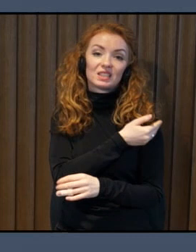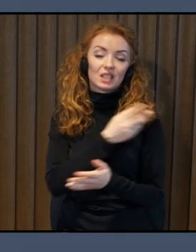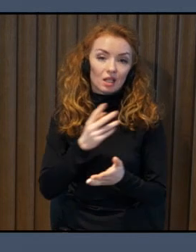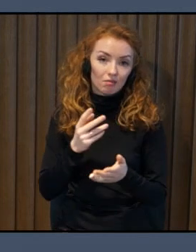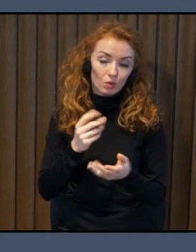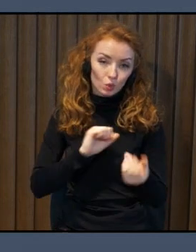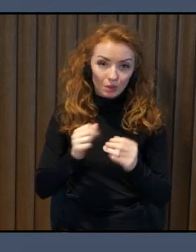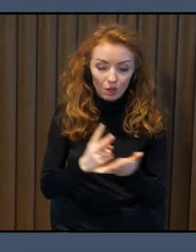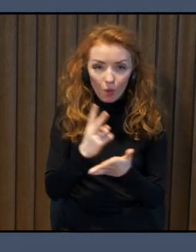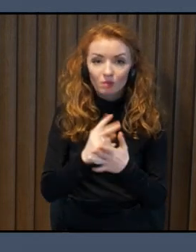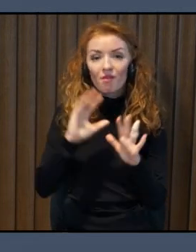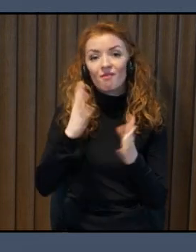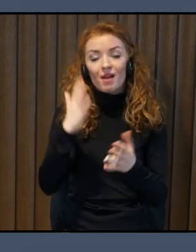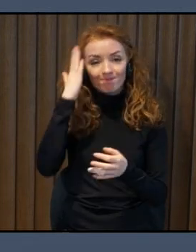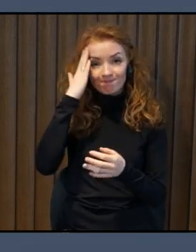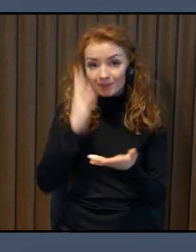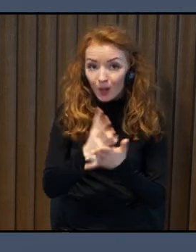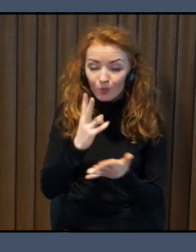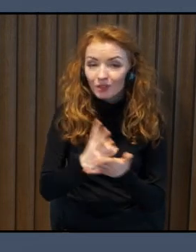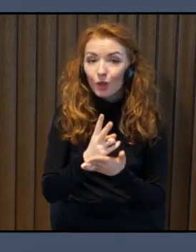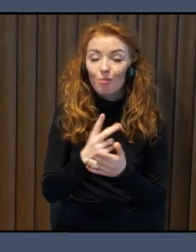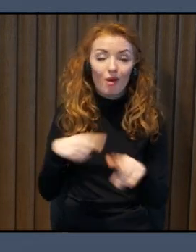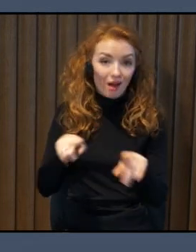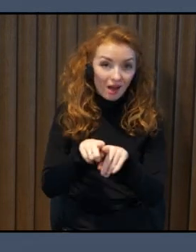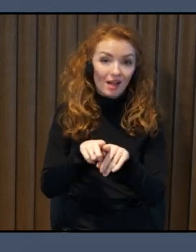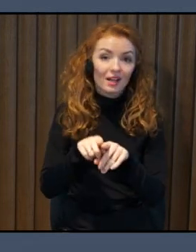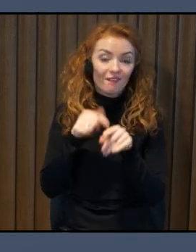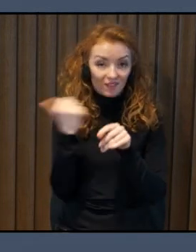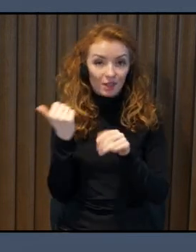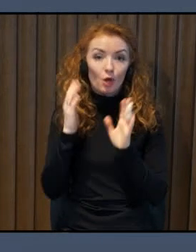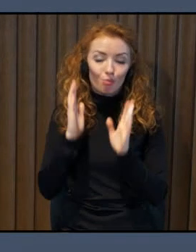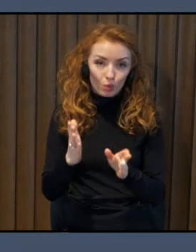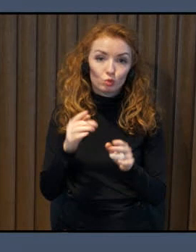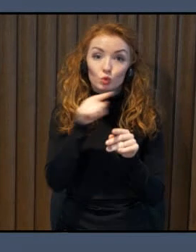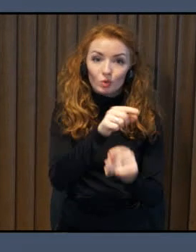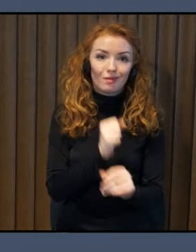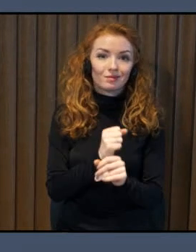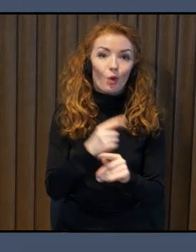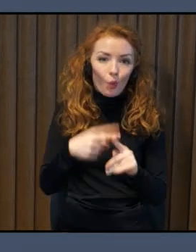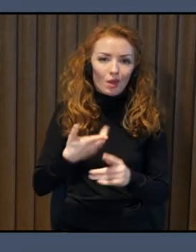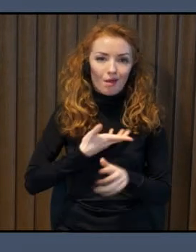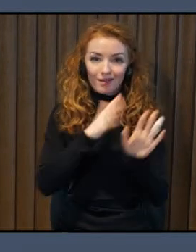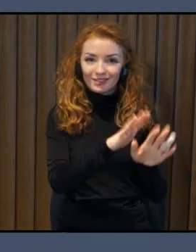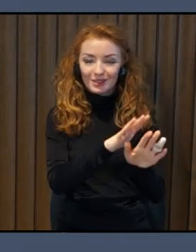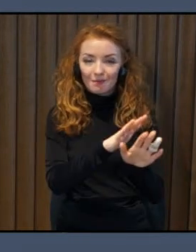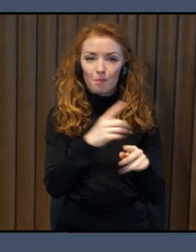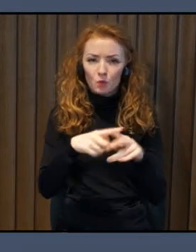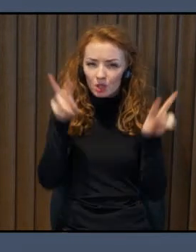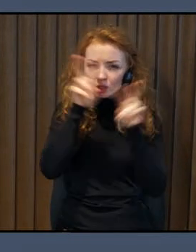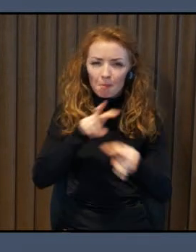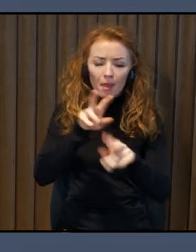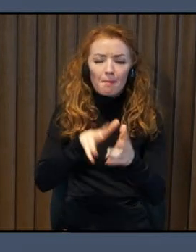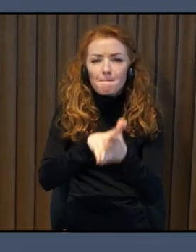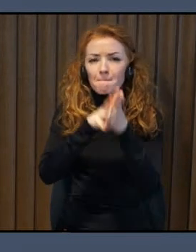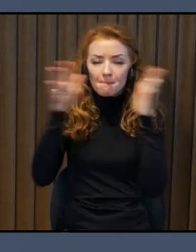of course, are people with some physical disabilities or mental disabilities, and they had to live there and work